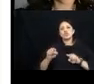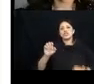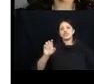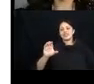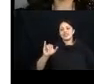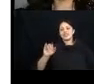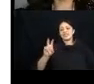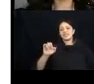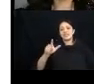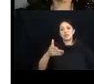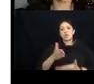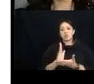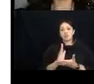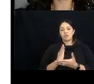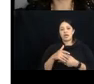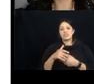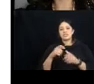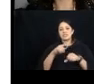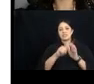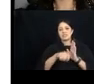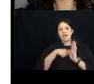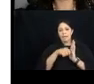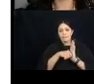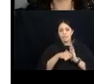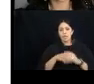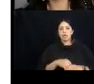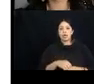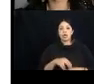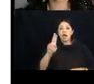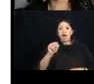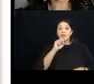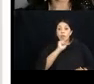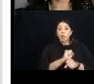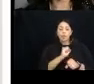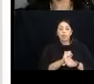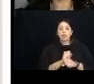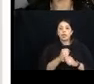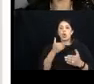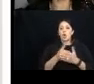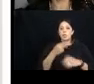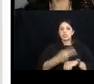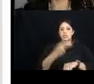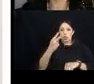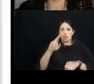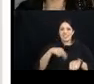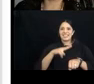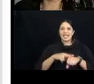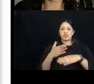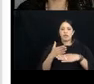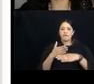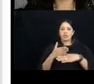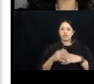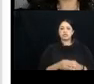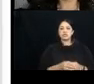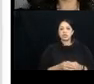era. Unemployment was almost doubled the national average. And in California,